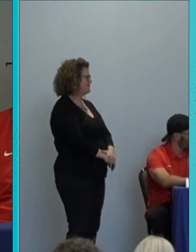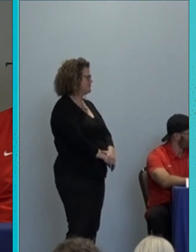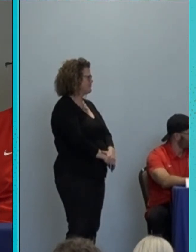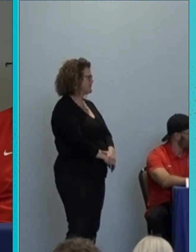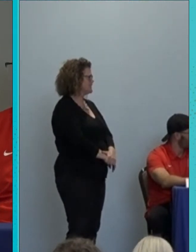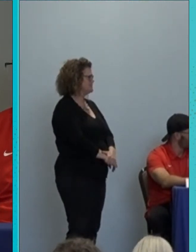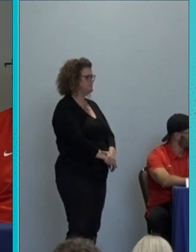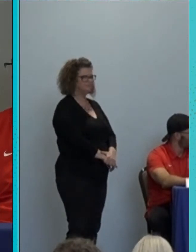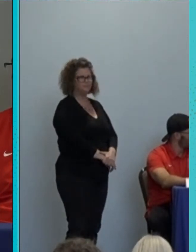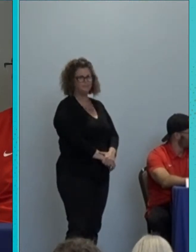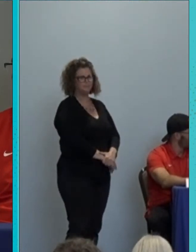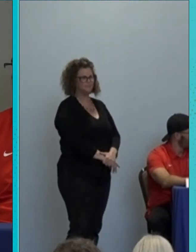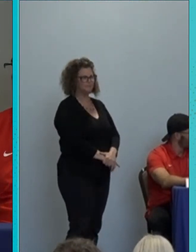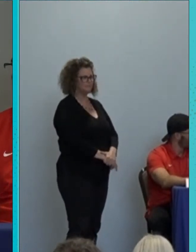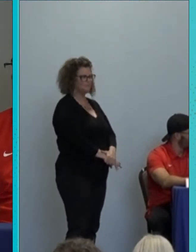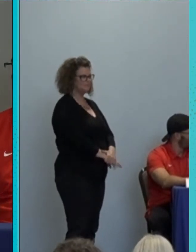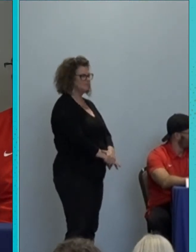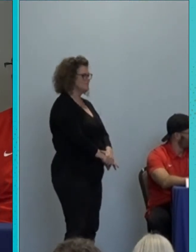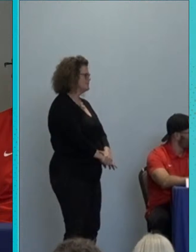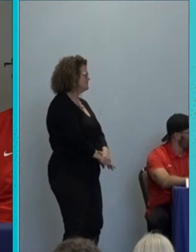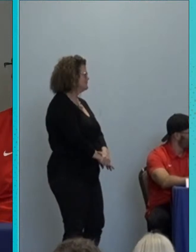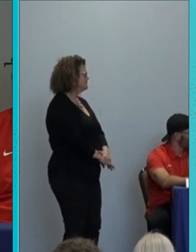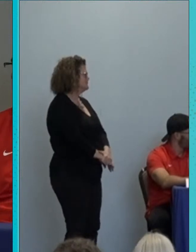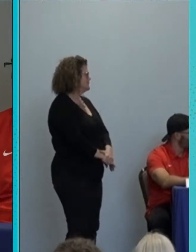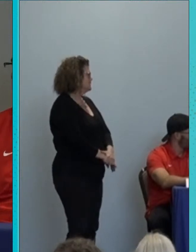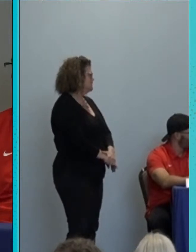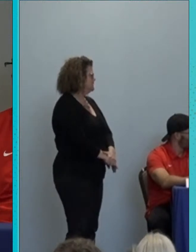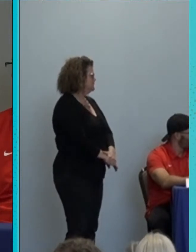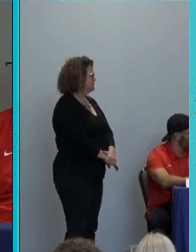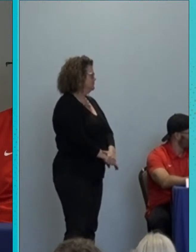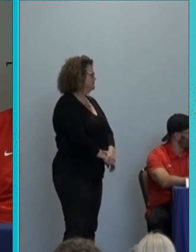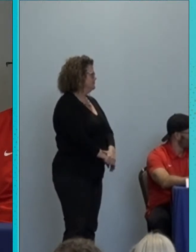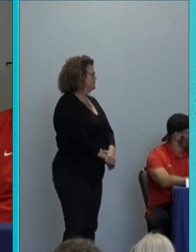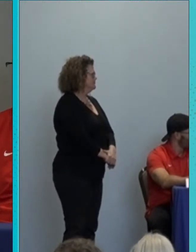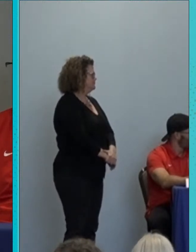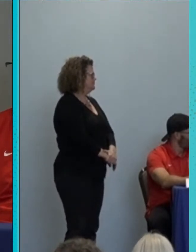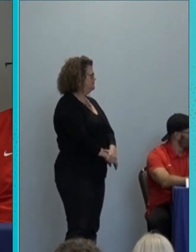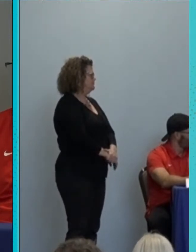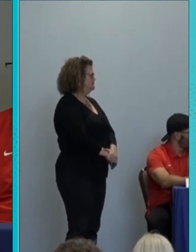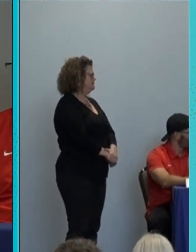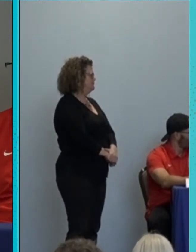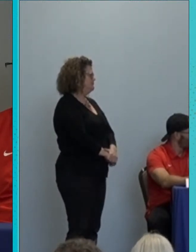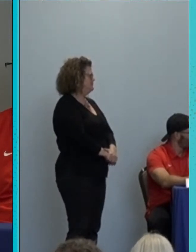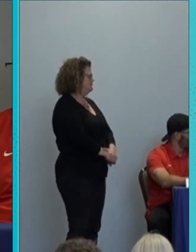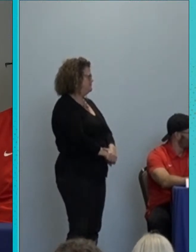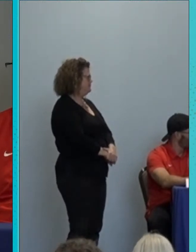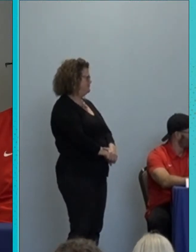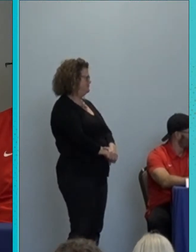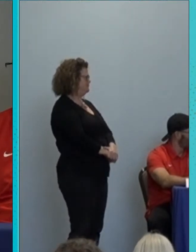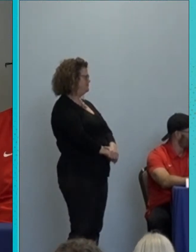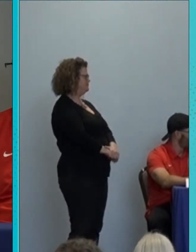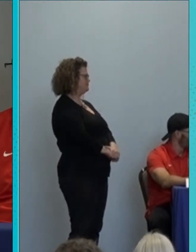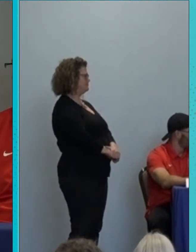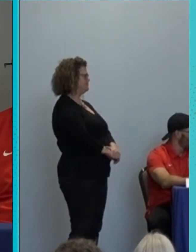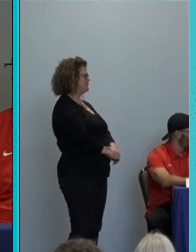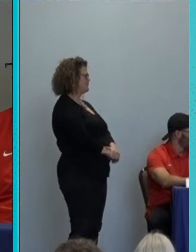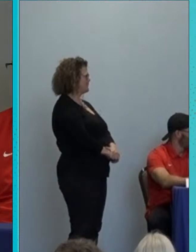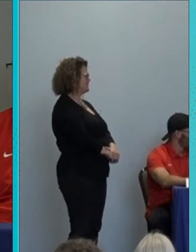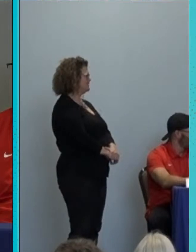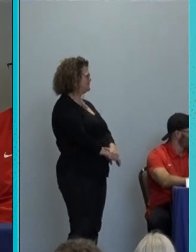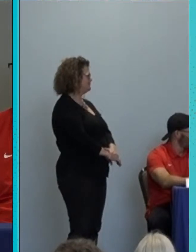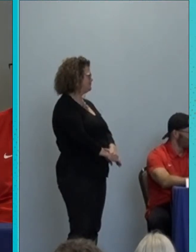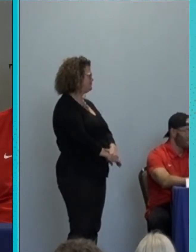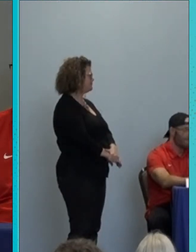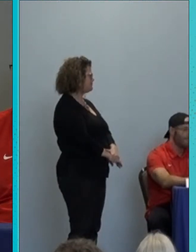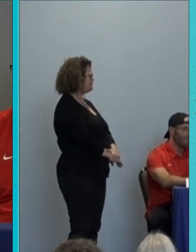able to chase down the quarterbacks and just really put it all in, and that was really important for the team. And so